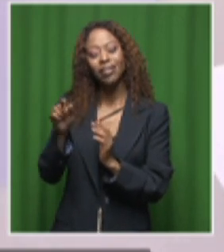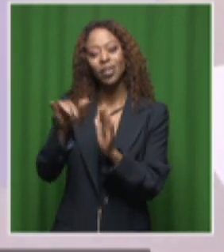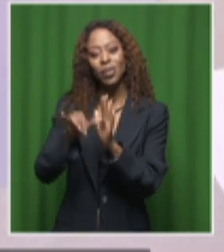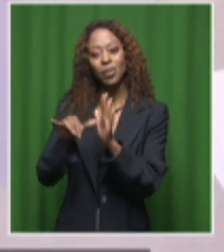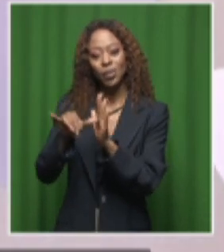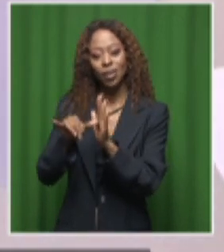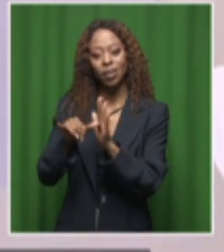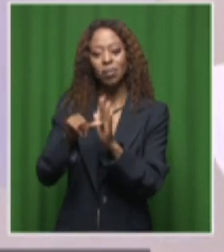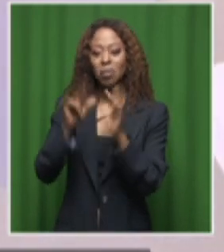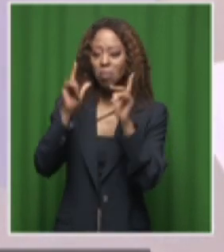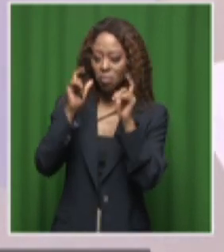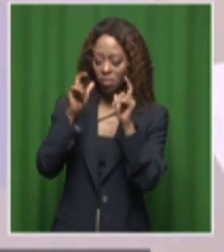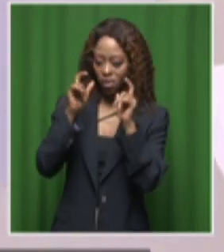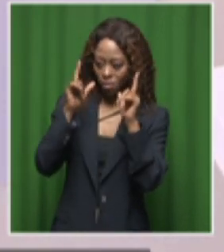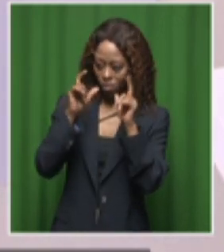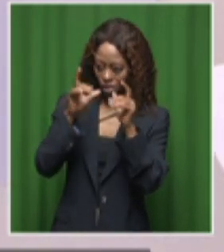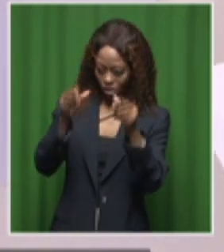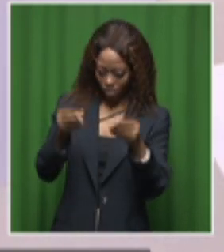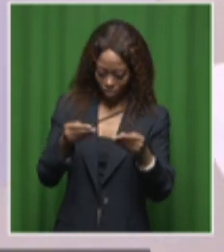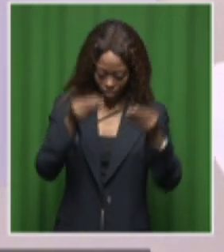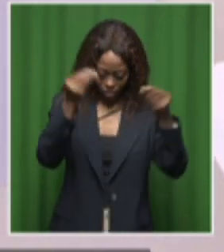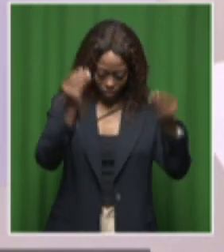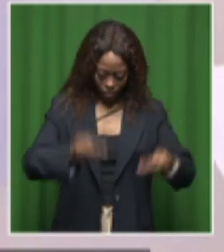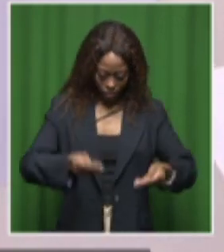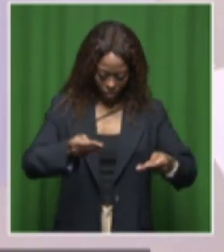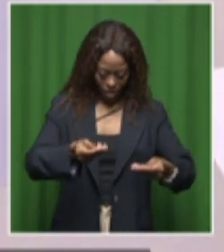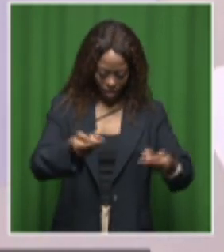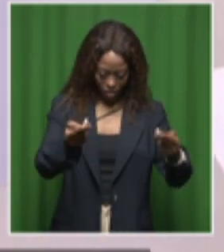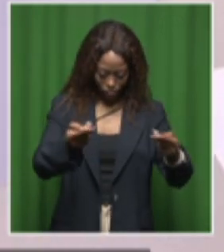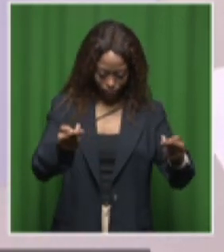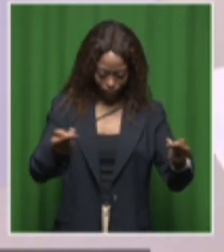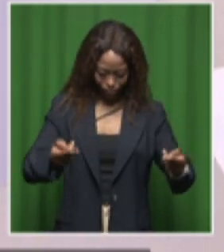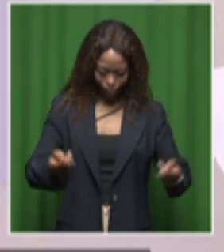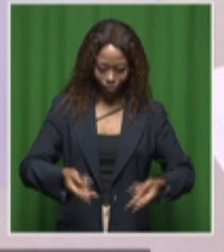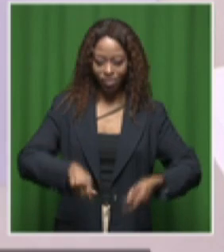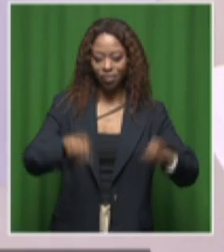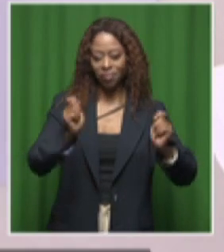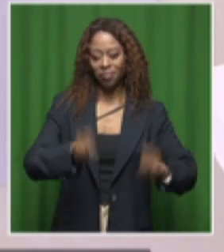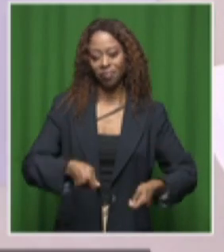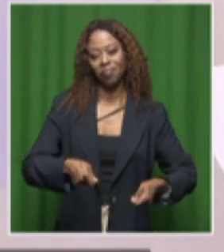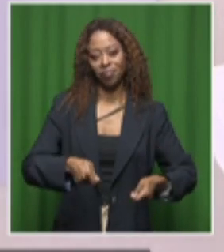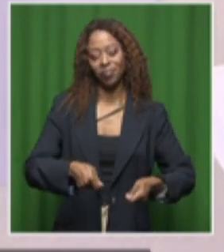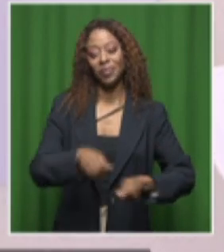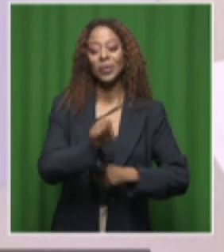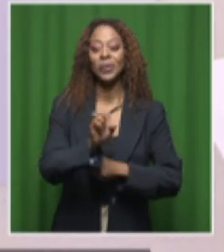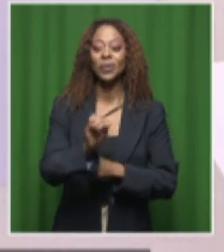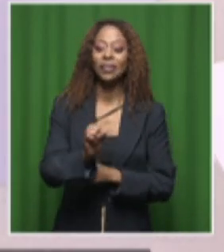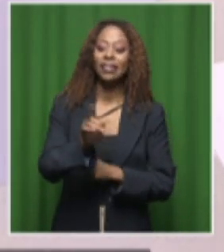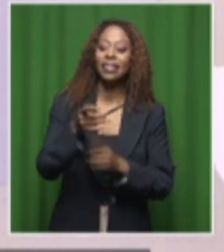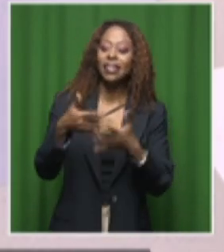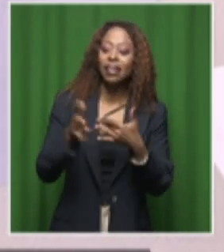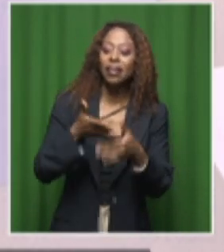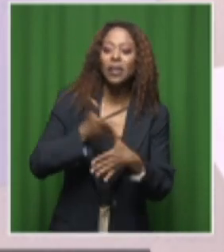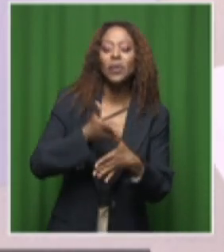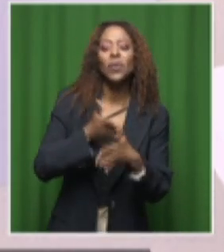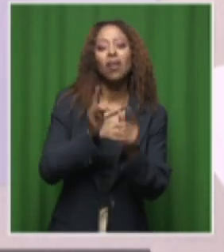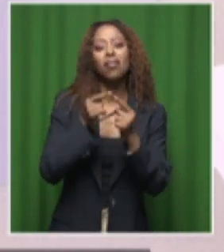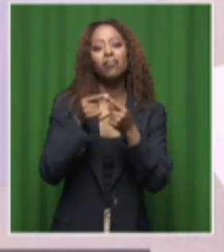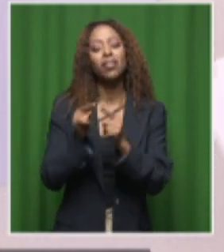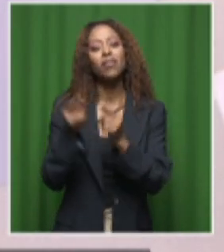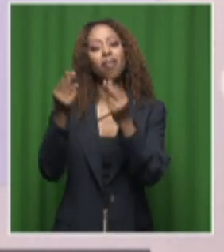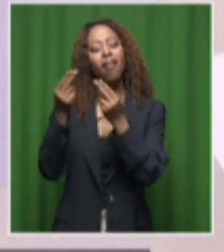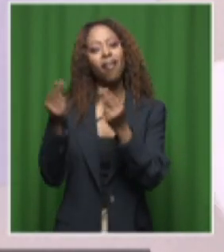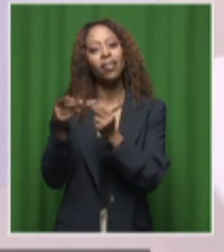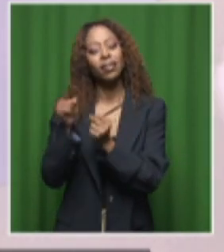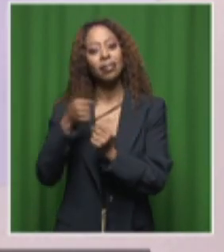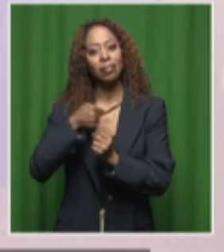picture basically. So I take the picture and I turn it into a rug. So any work by any other different artist,